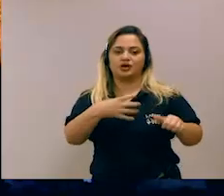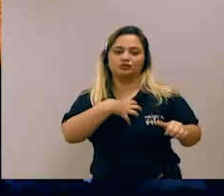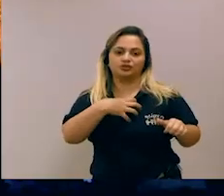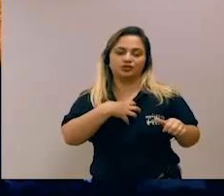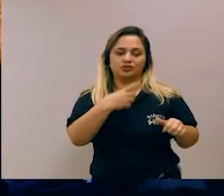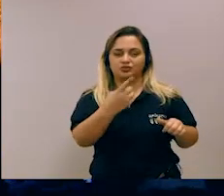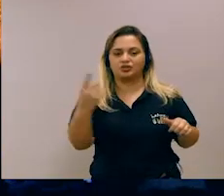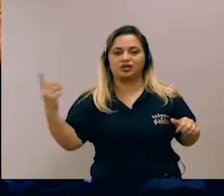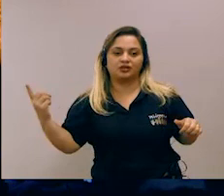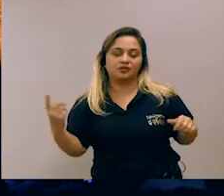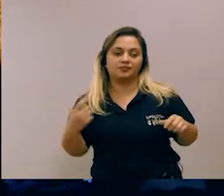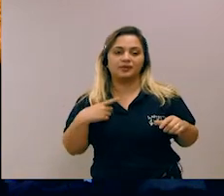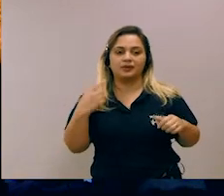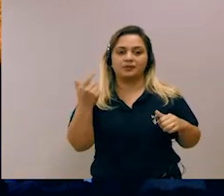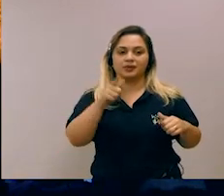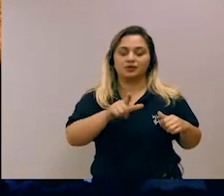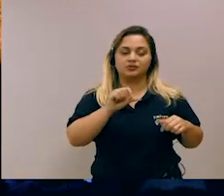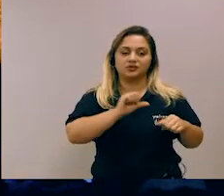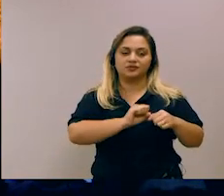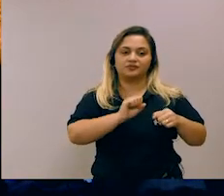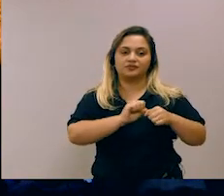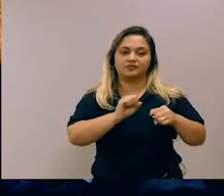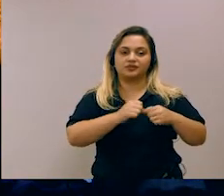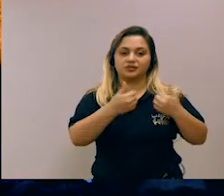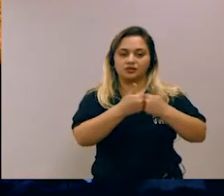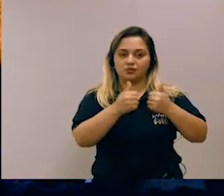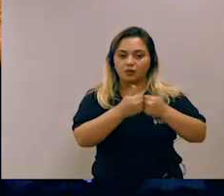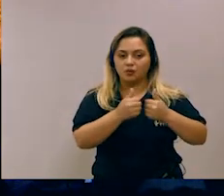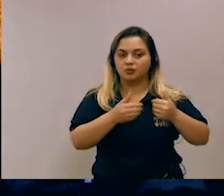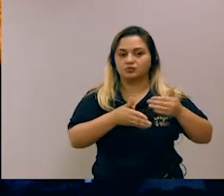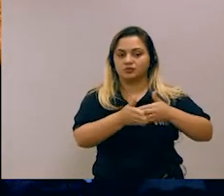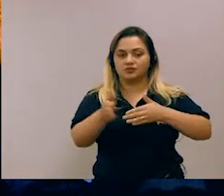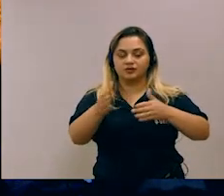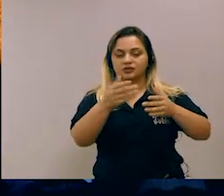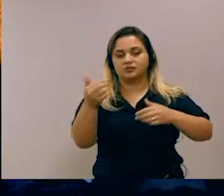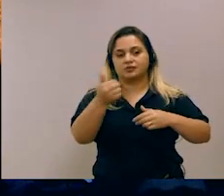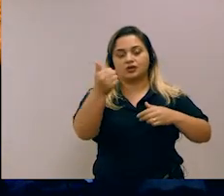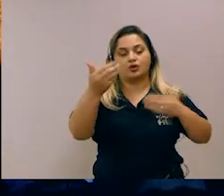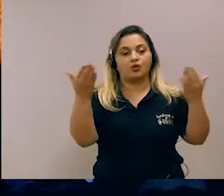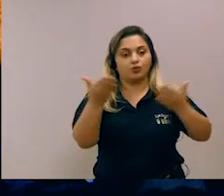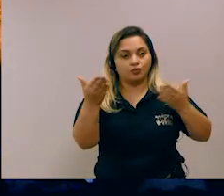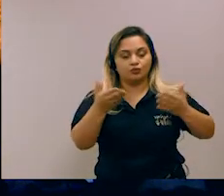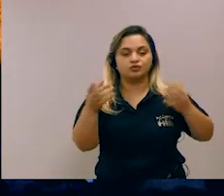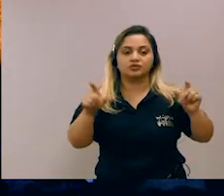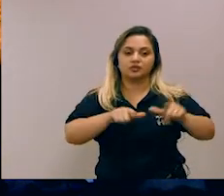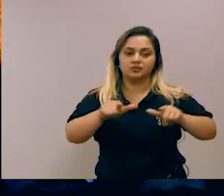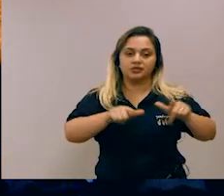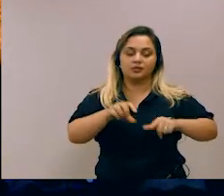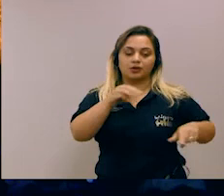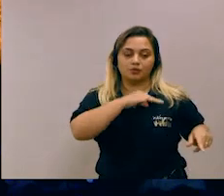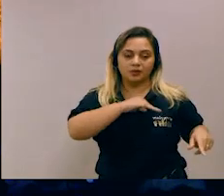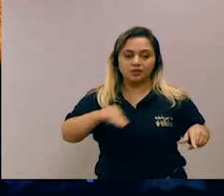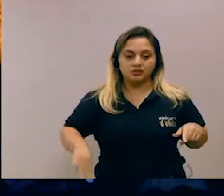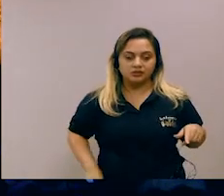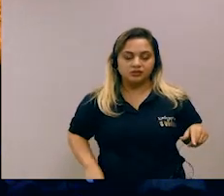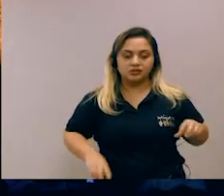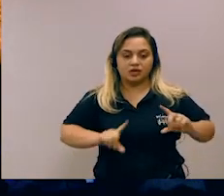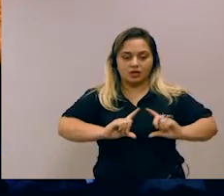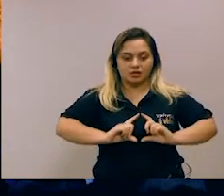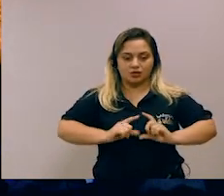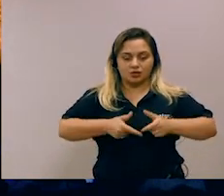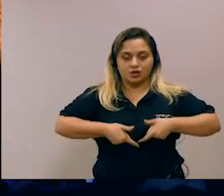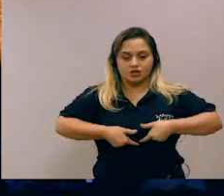Nowadays, we're working with the Ministry of Transportation and Ministry of Finance in Israel on creating an innovative data-based public transportation